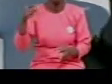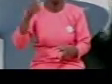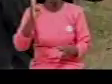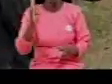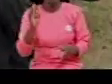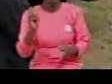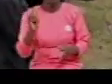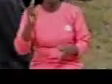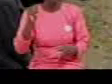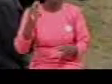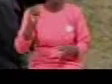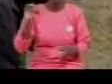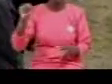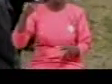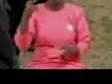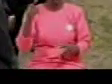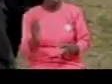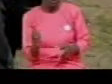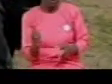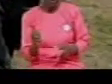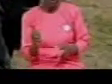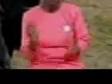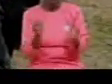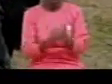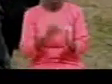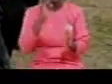That is divine coincidence.